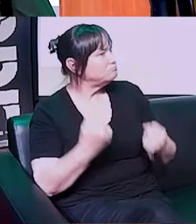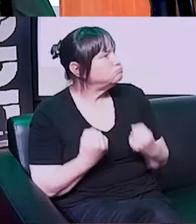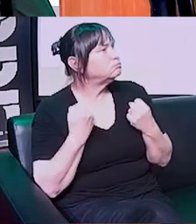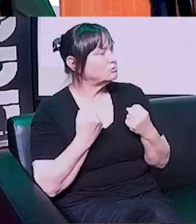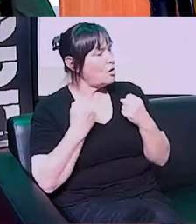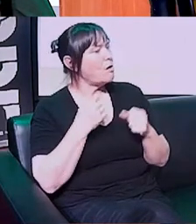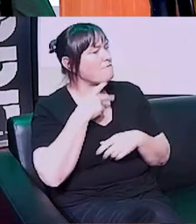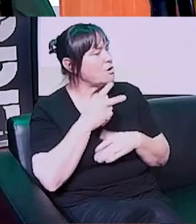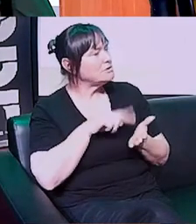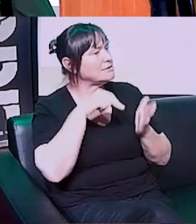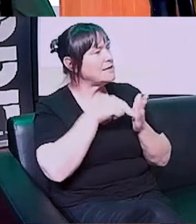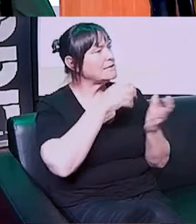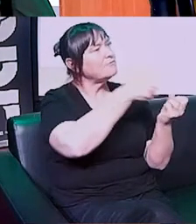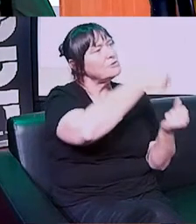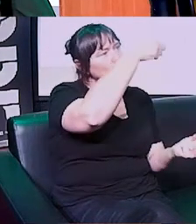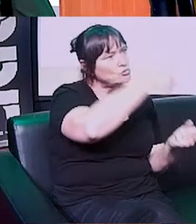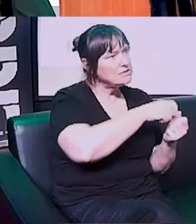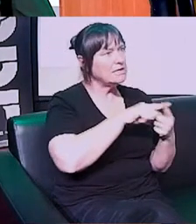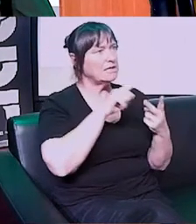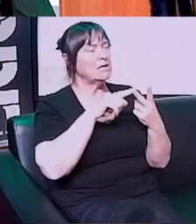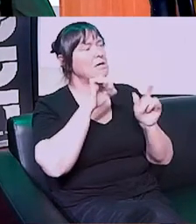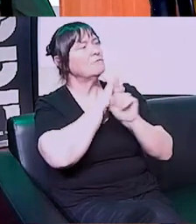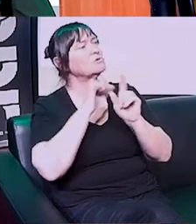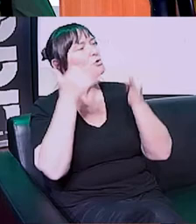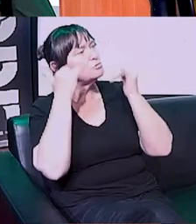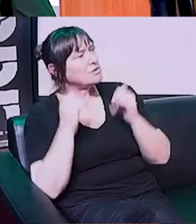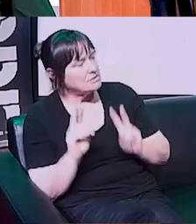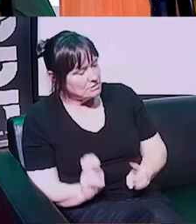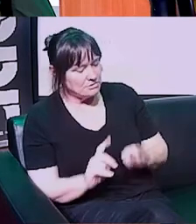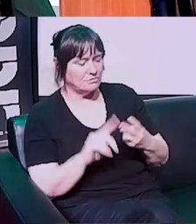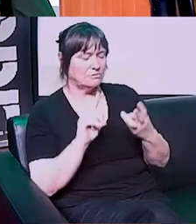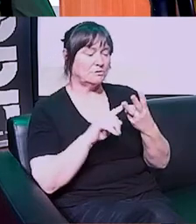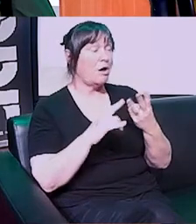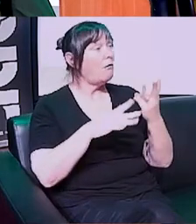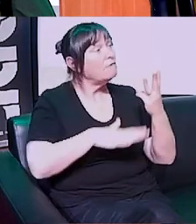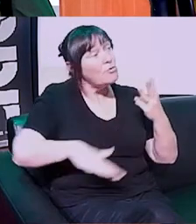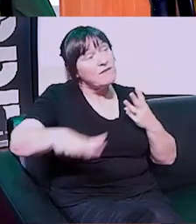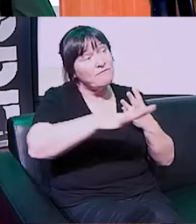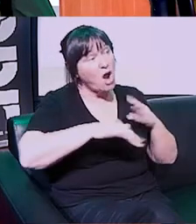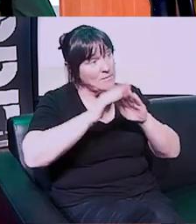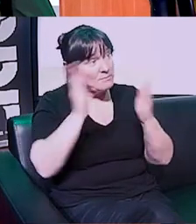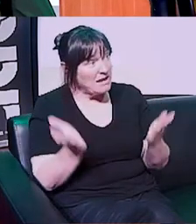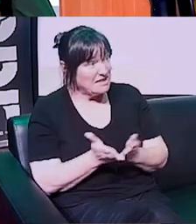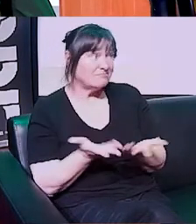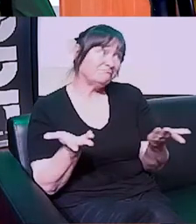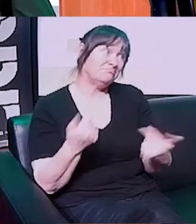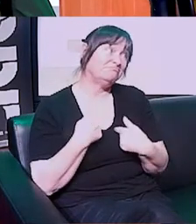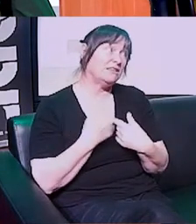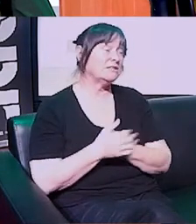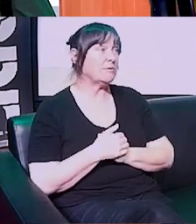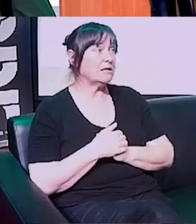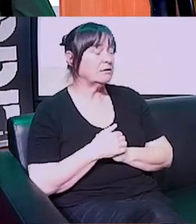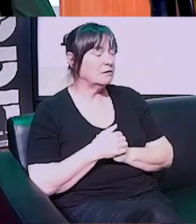o Waiatangi, standing up for social justice issues, and of course the environment, then they might want to think about party voting Green. Does that not give